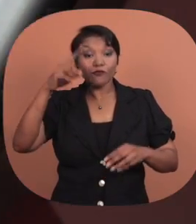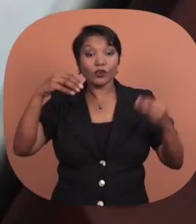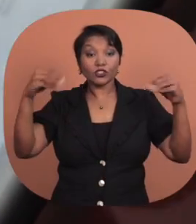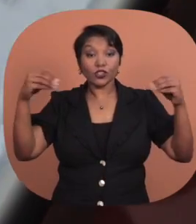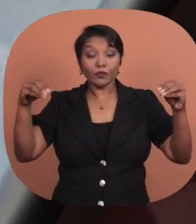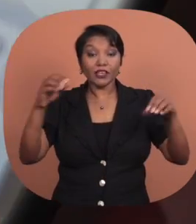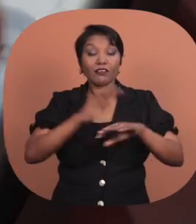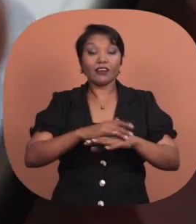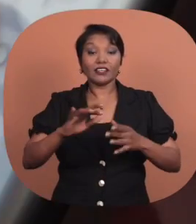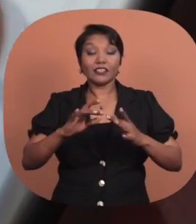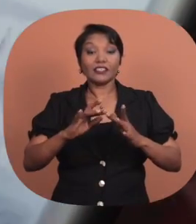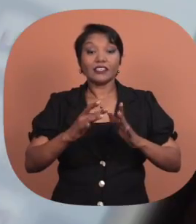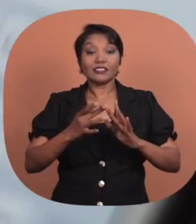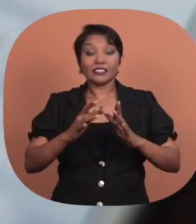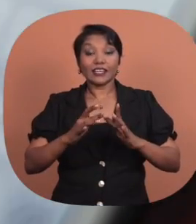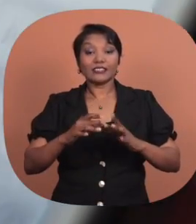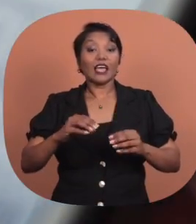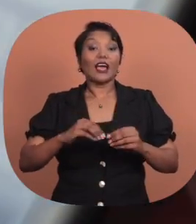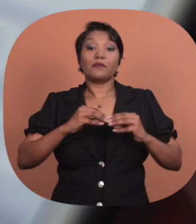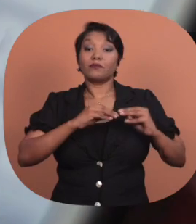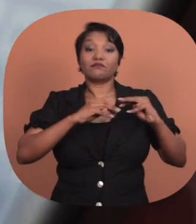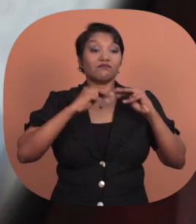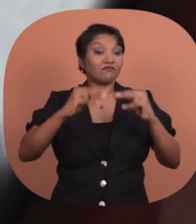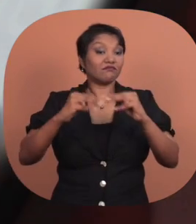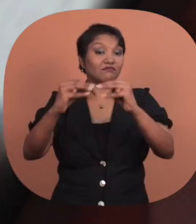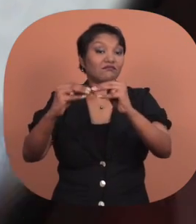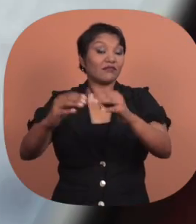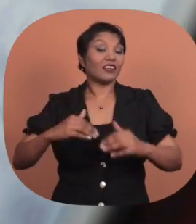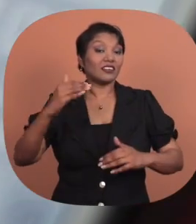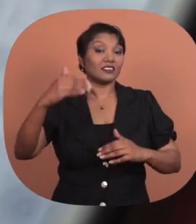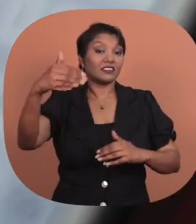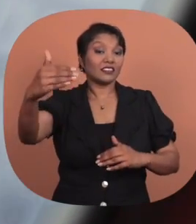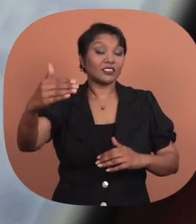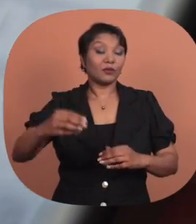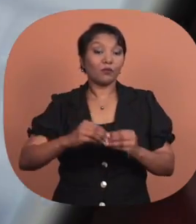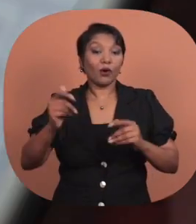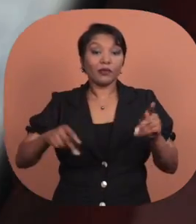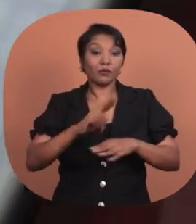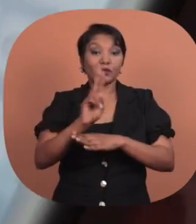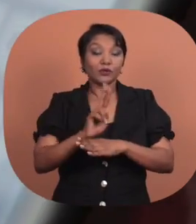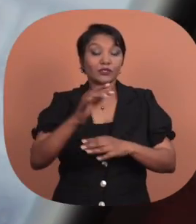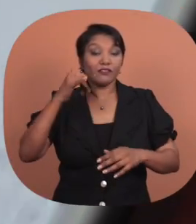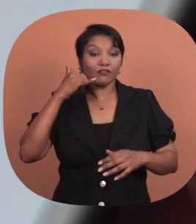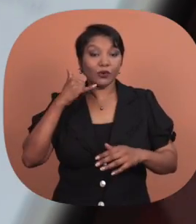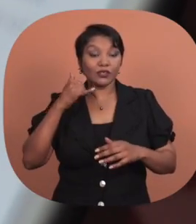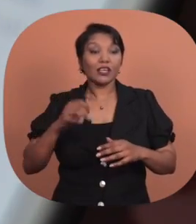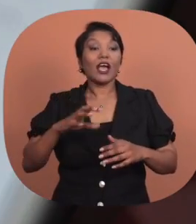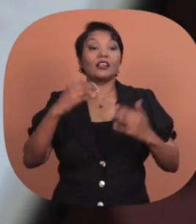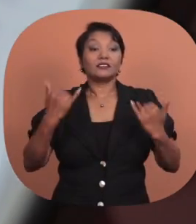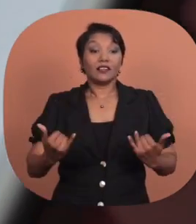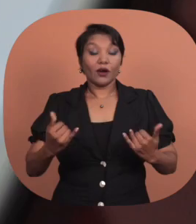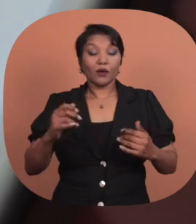continue in 2017. The percentage of mobile apps which include commerce-enabled plugins have made a significant impact on